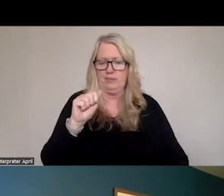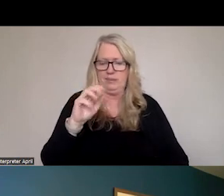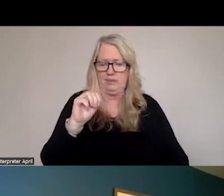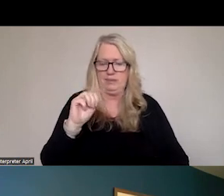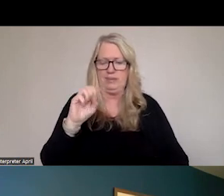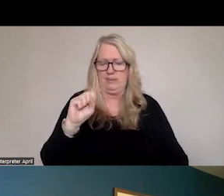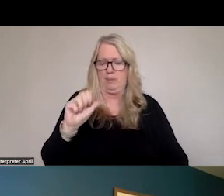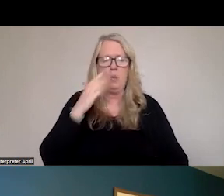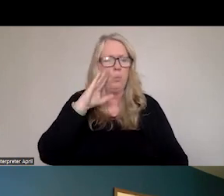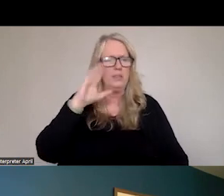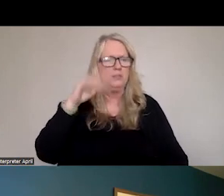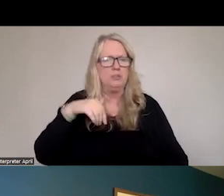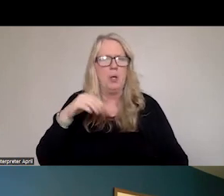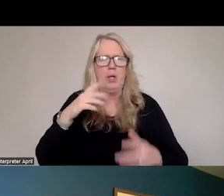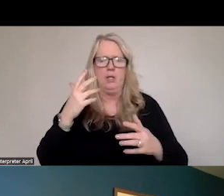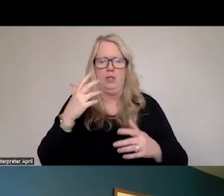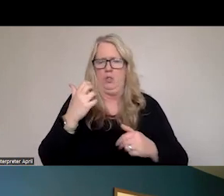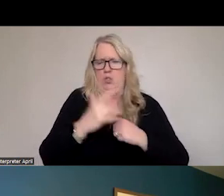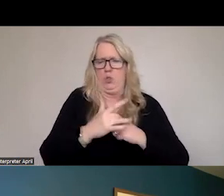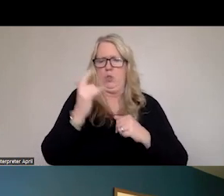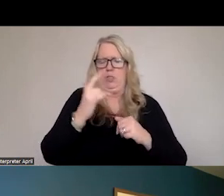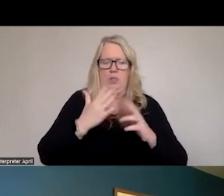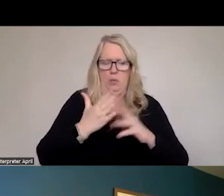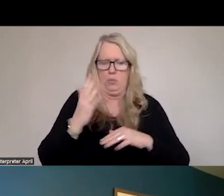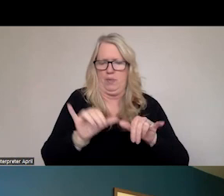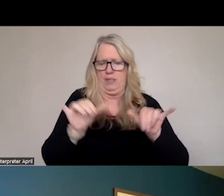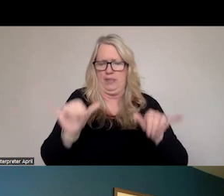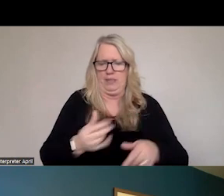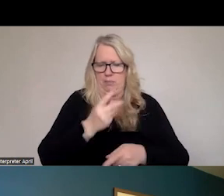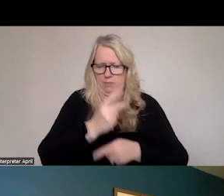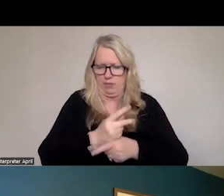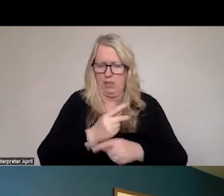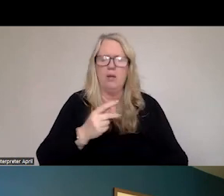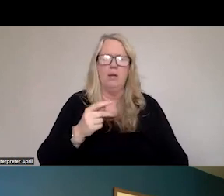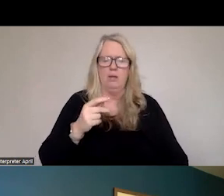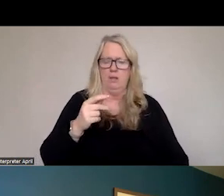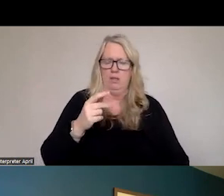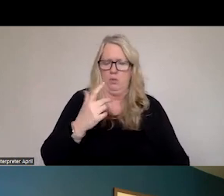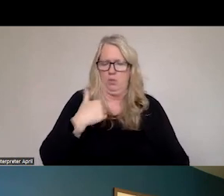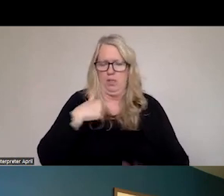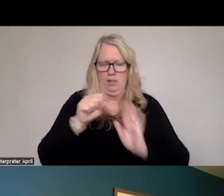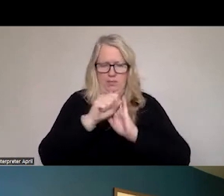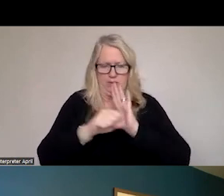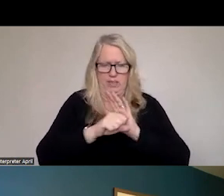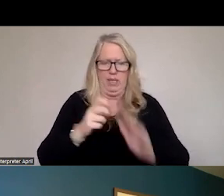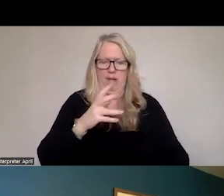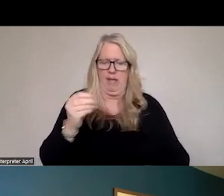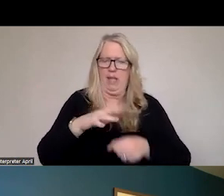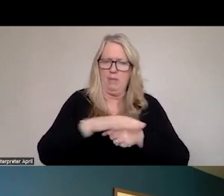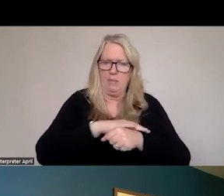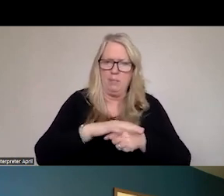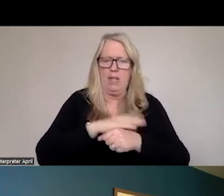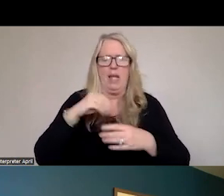this much. Early on through system of care grants, we had states and locales like Wrap-Around Milwaukee